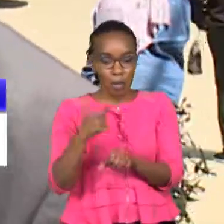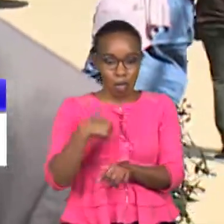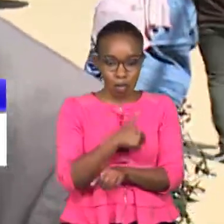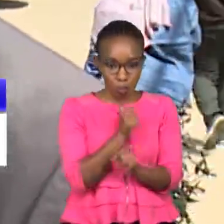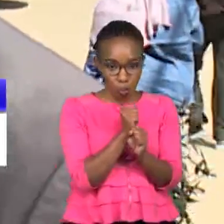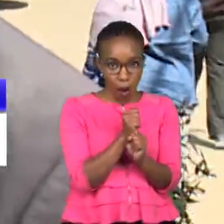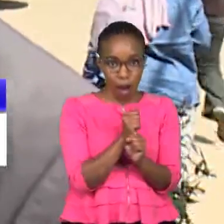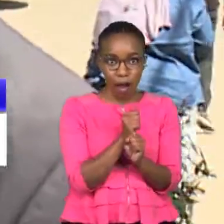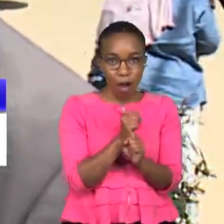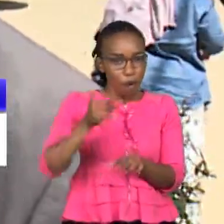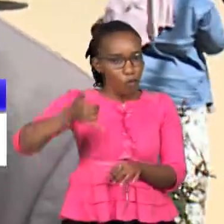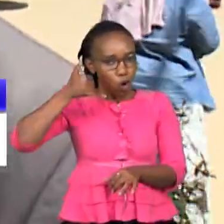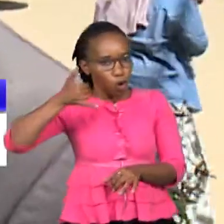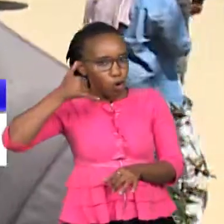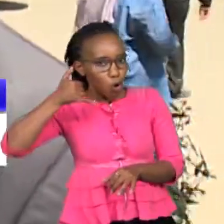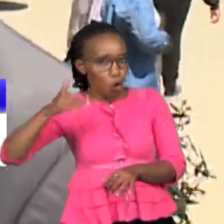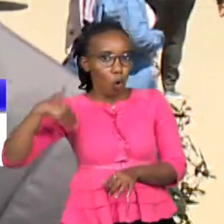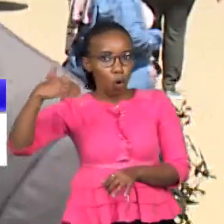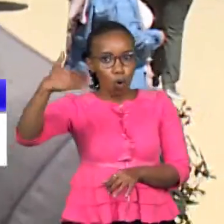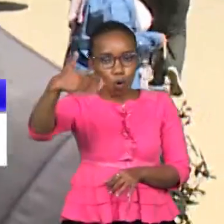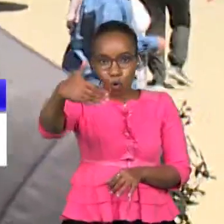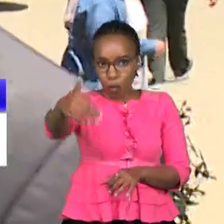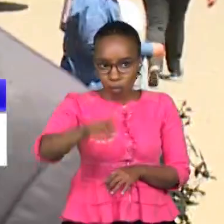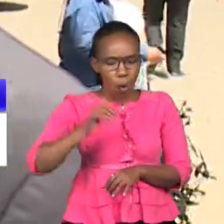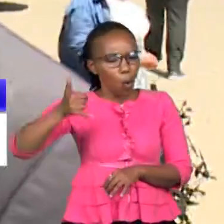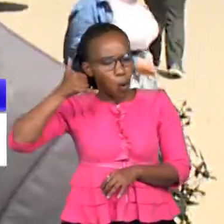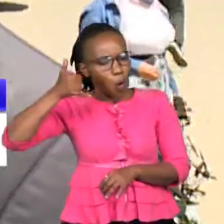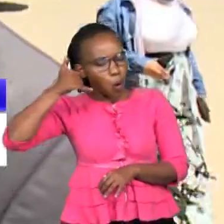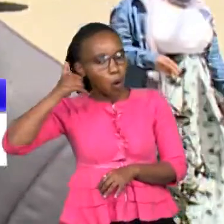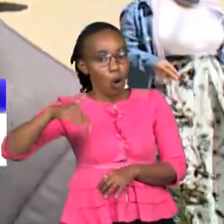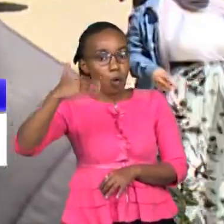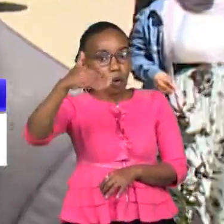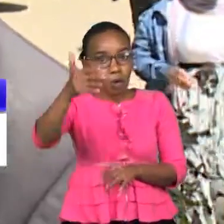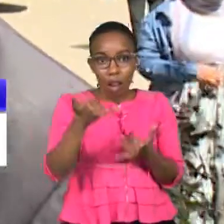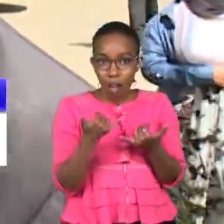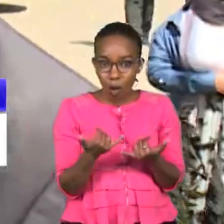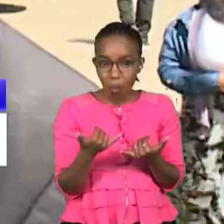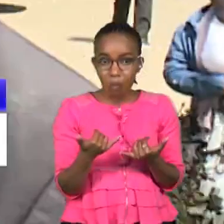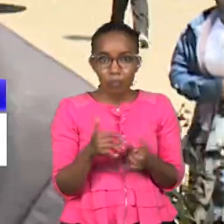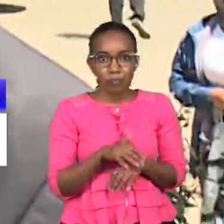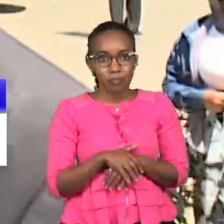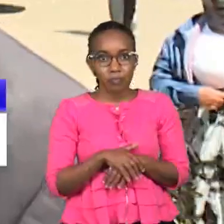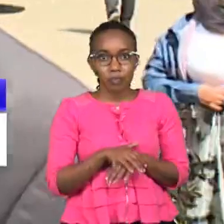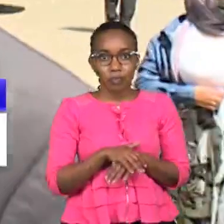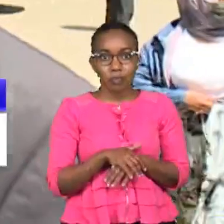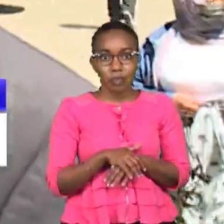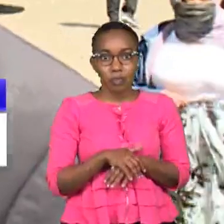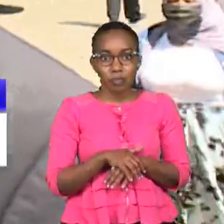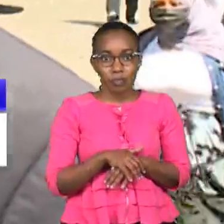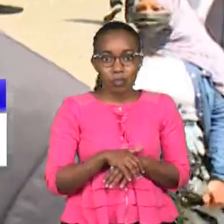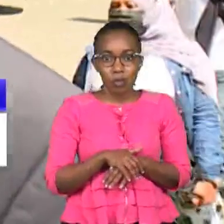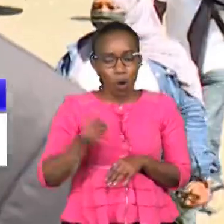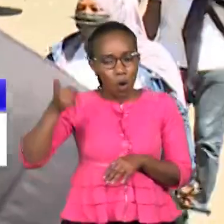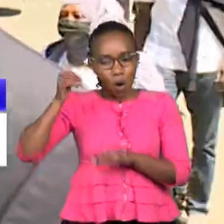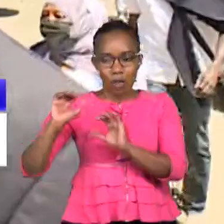sales. Na hiyo sales inabidi uongee na watu kila wakati ni kupiga simu. Sasa itabidi distance ya karibu badala ya kupiga simu